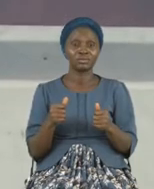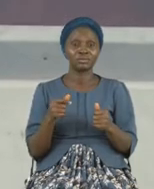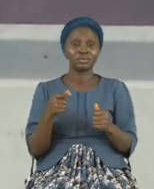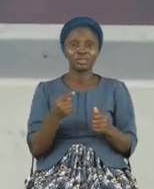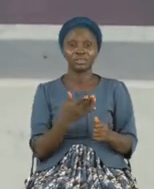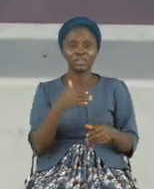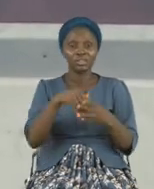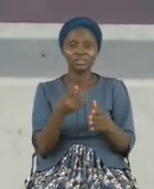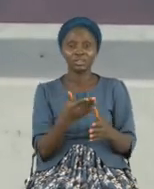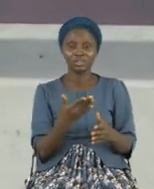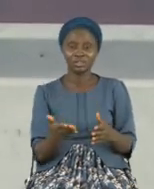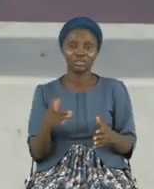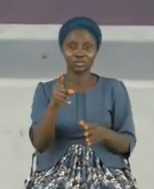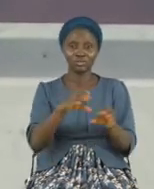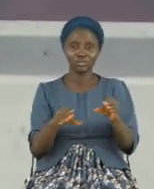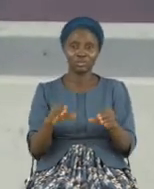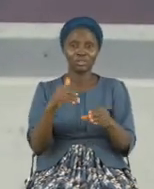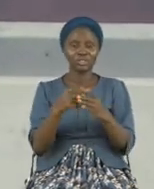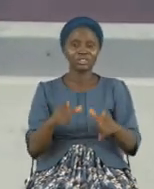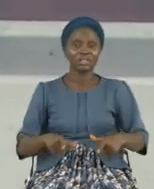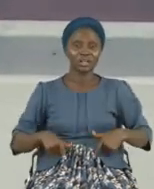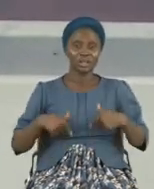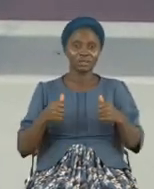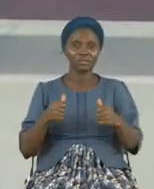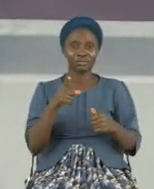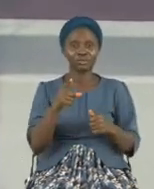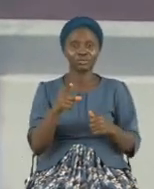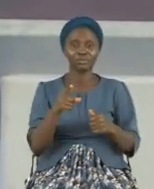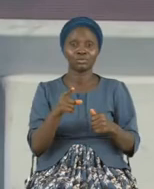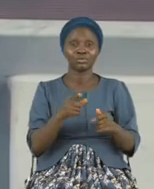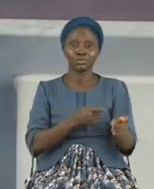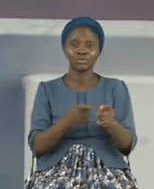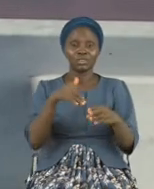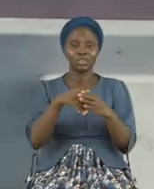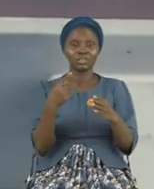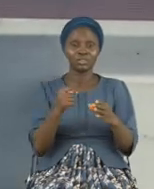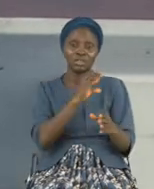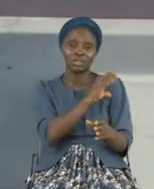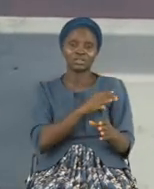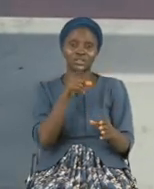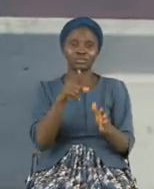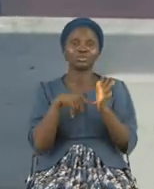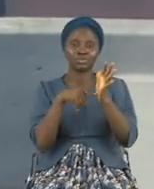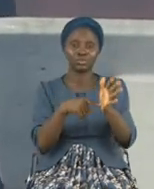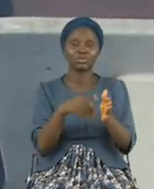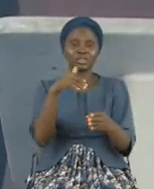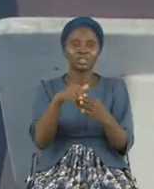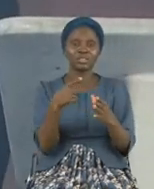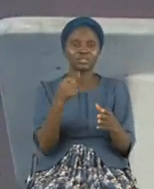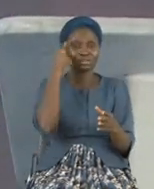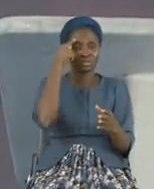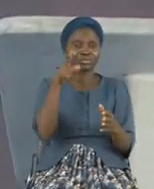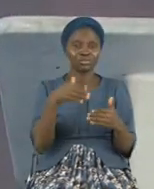the life you conduct, in the character you manifest, in the thought you